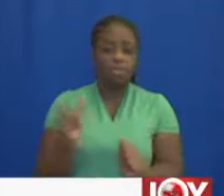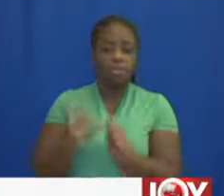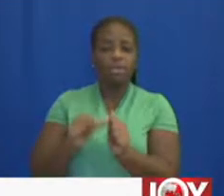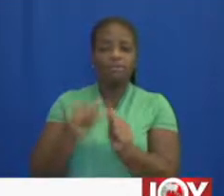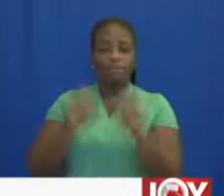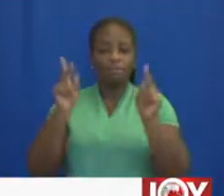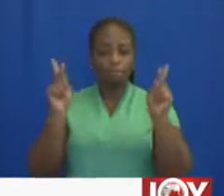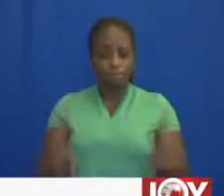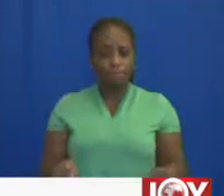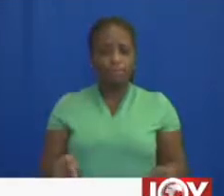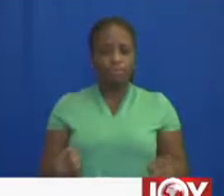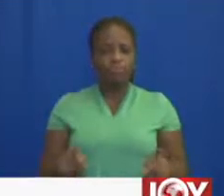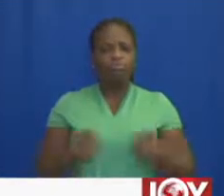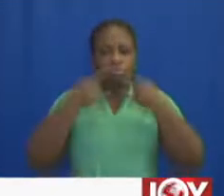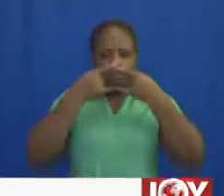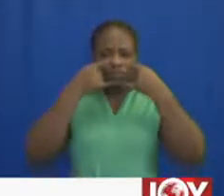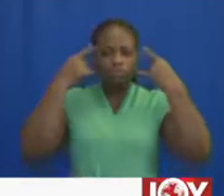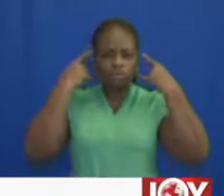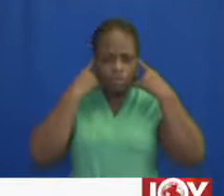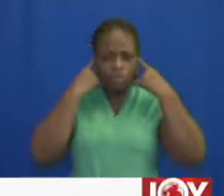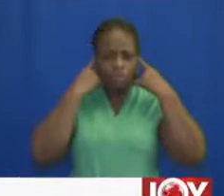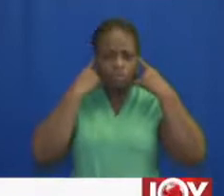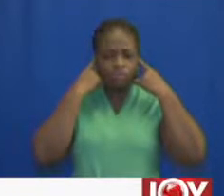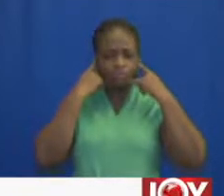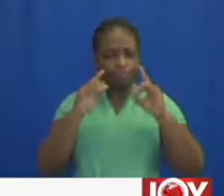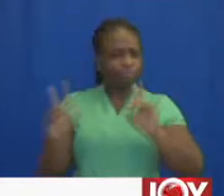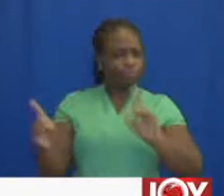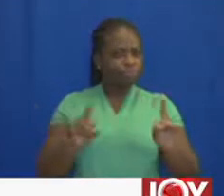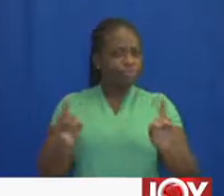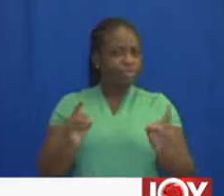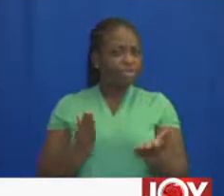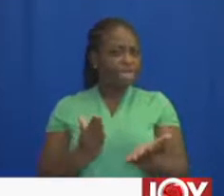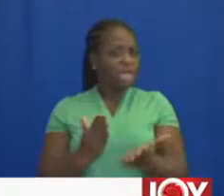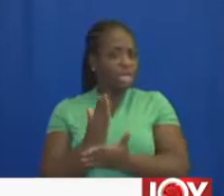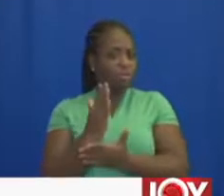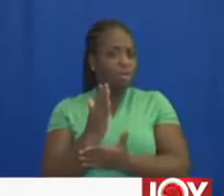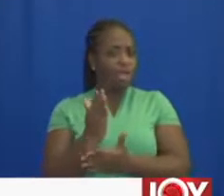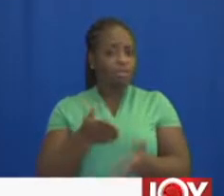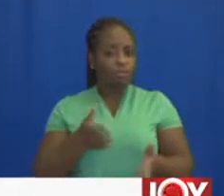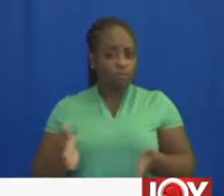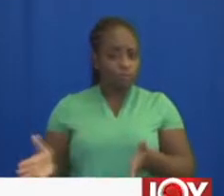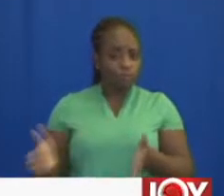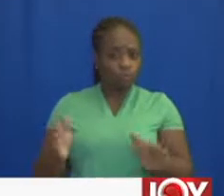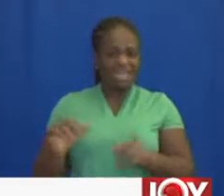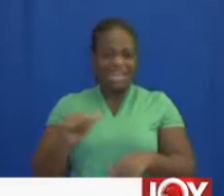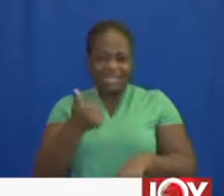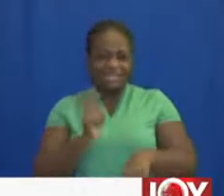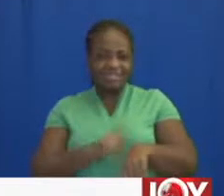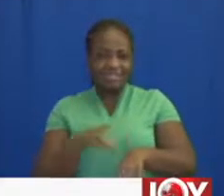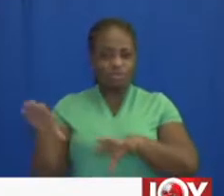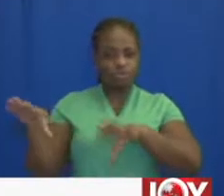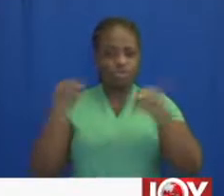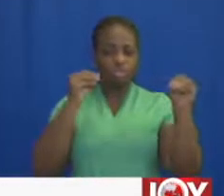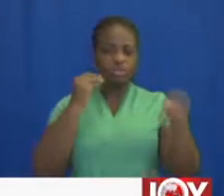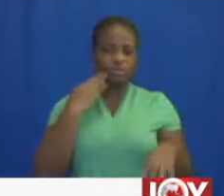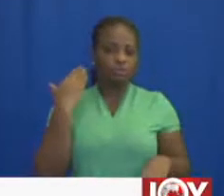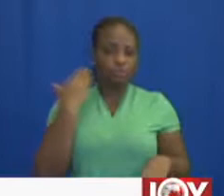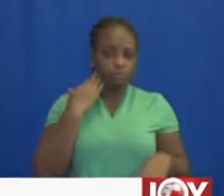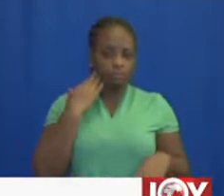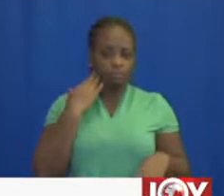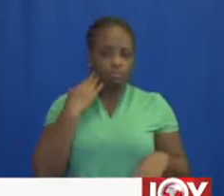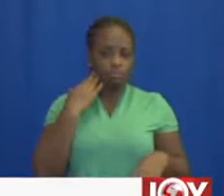wear our masks and do so correctly anytime we leave our homes. It is the